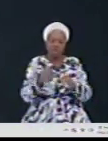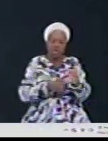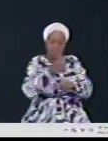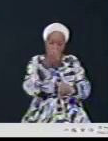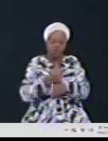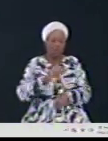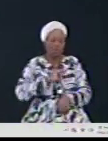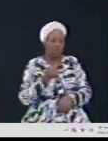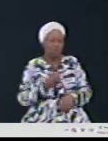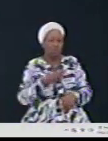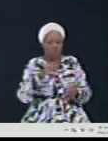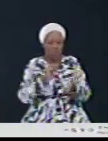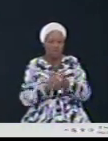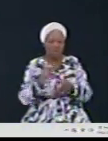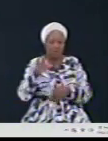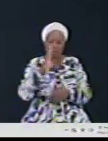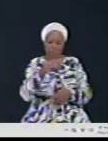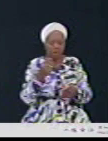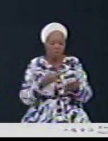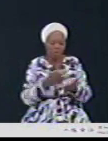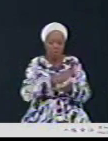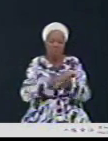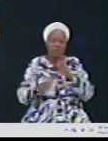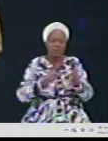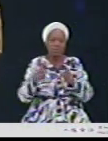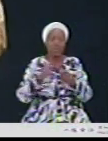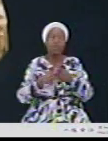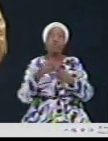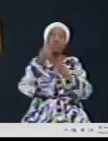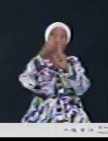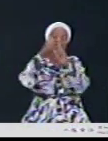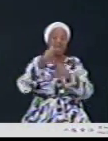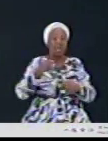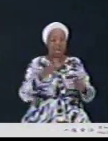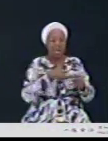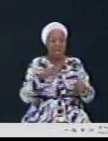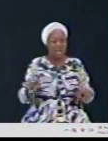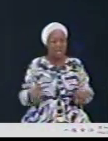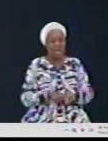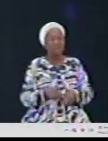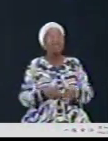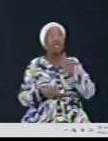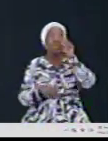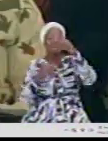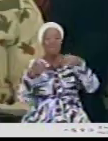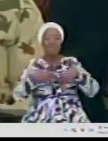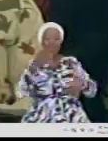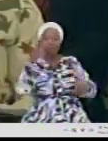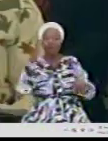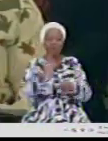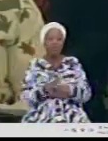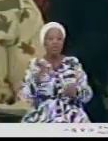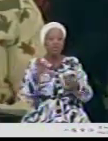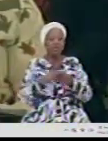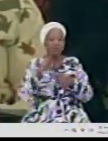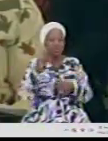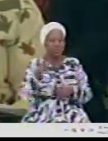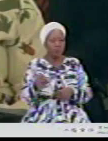us that will be holy people unto himself, as he has sworn unto